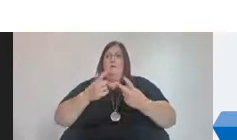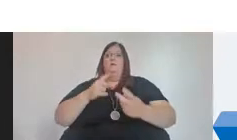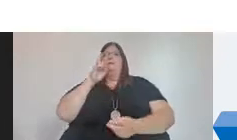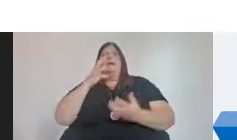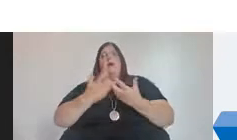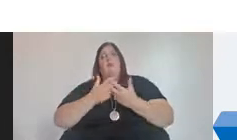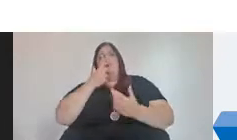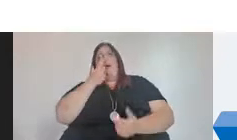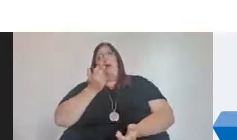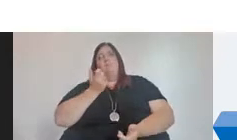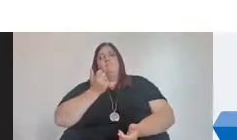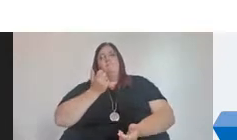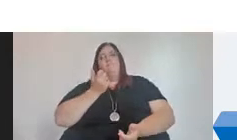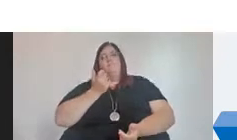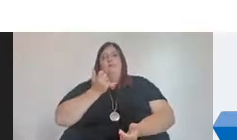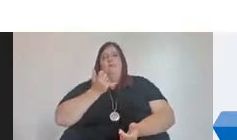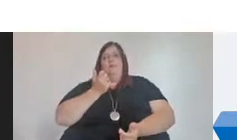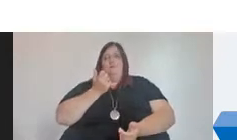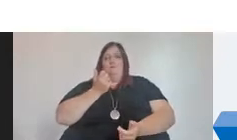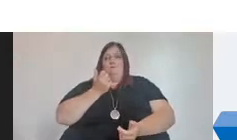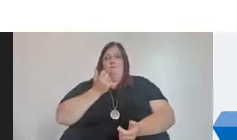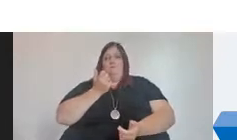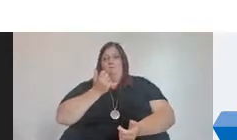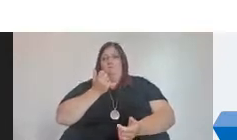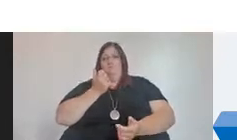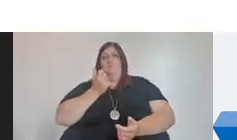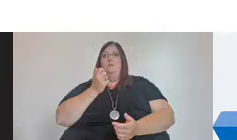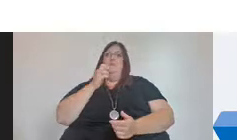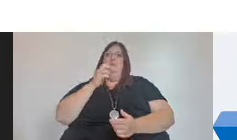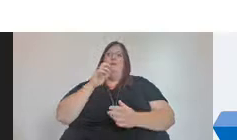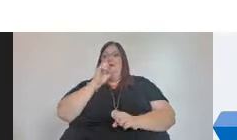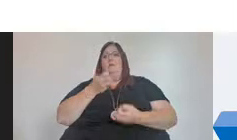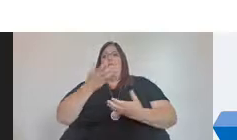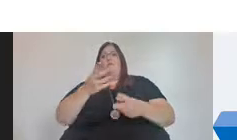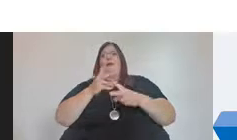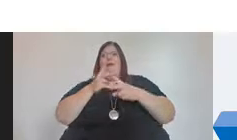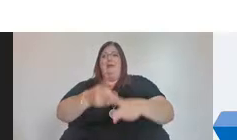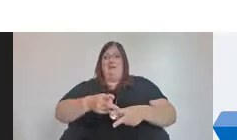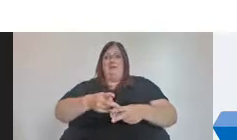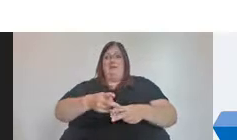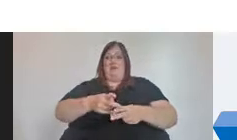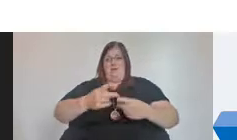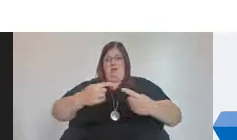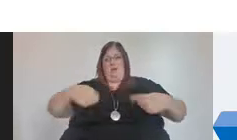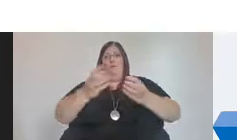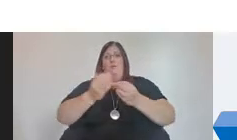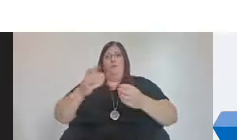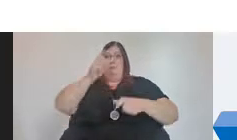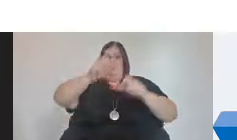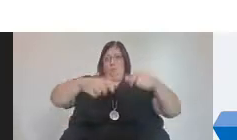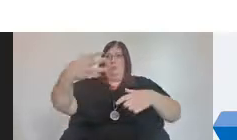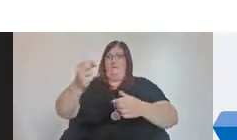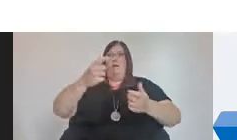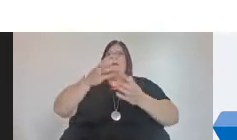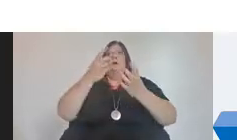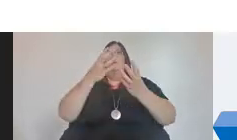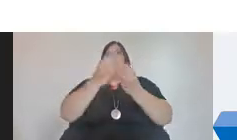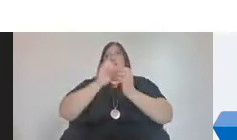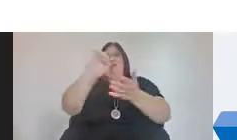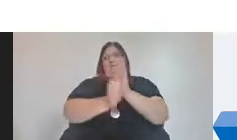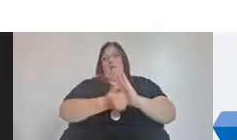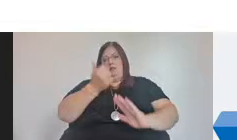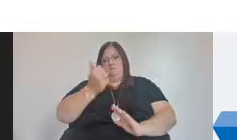a kind of a fixed point and providing care within that those clinical skills, which in any case